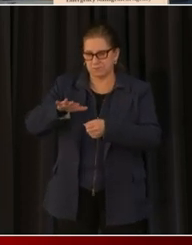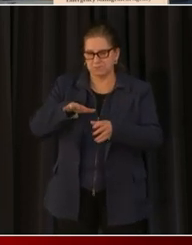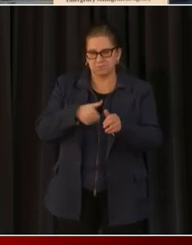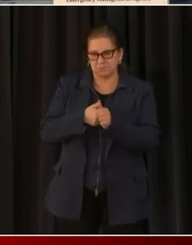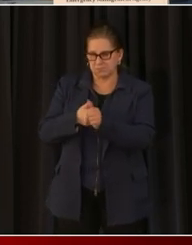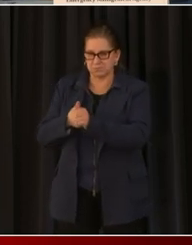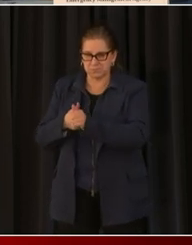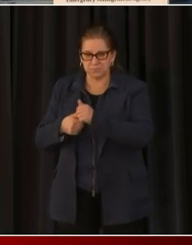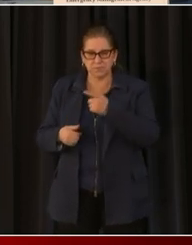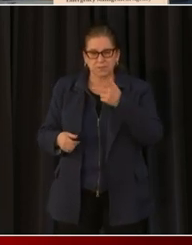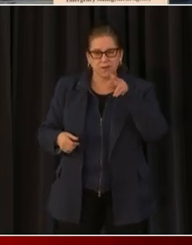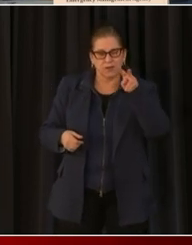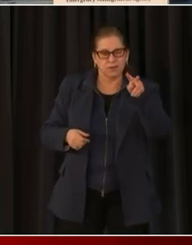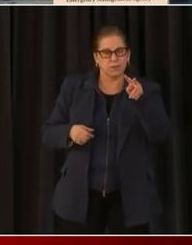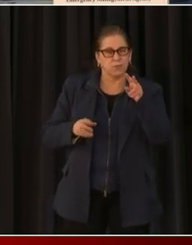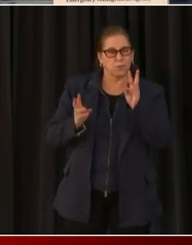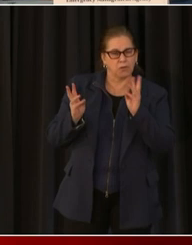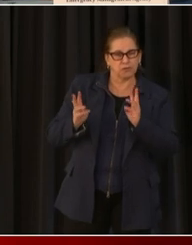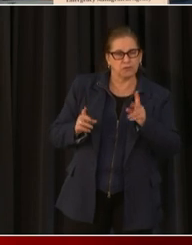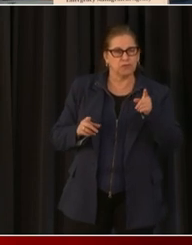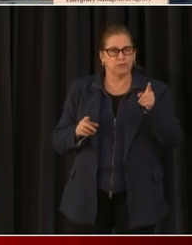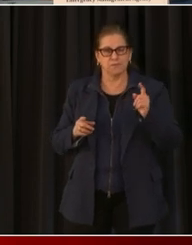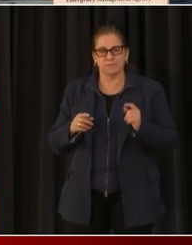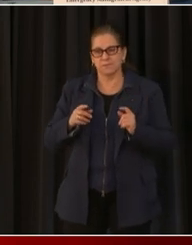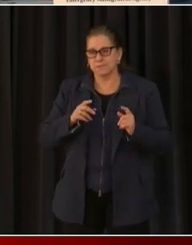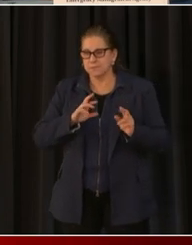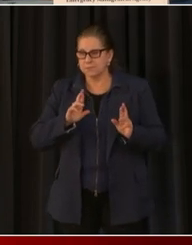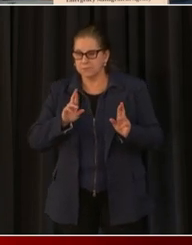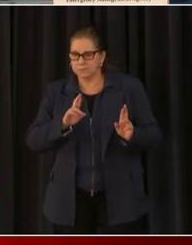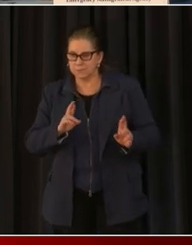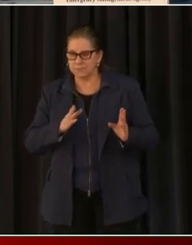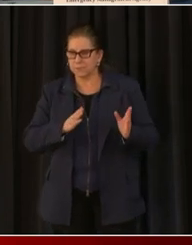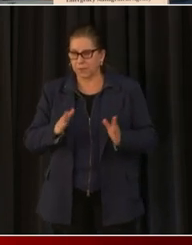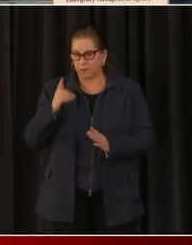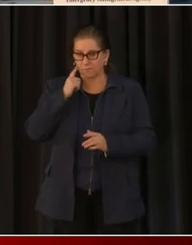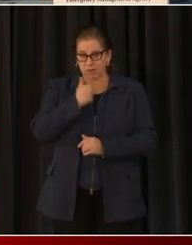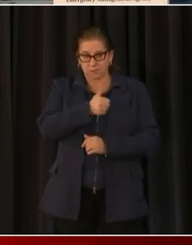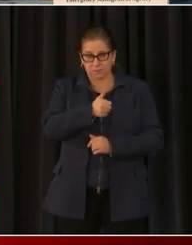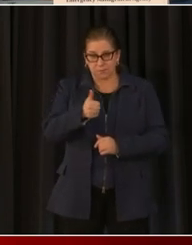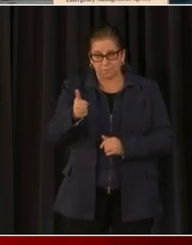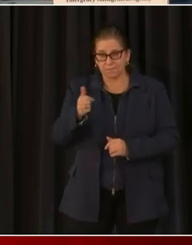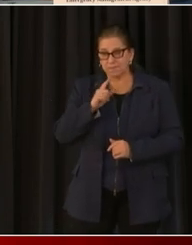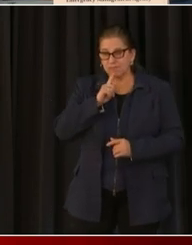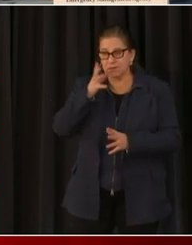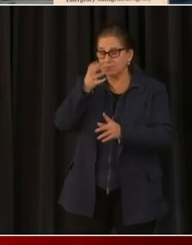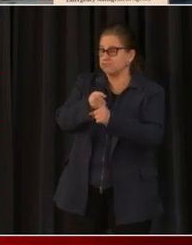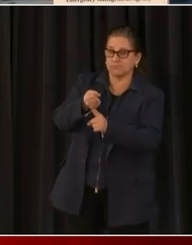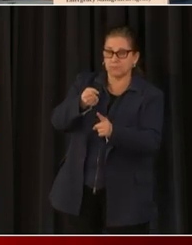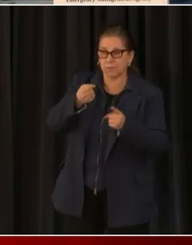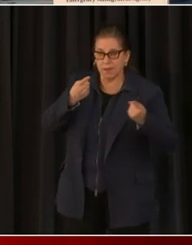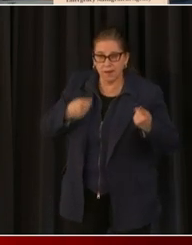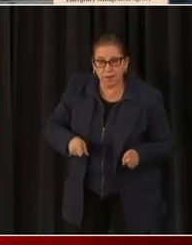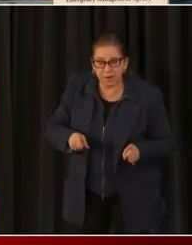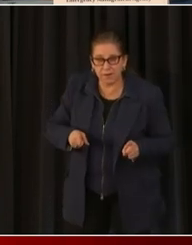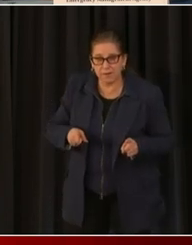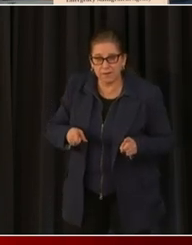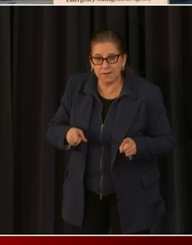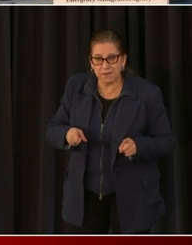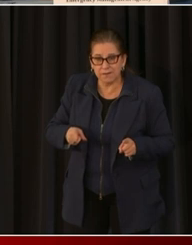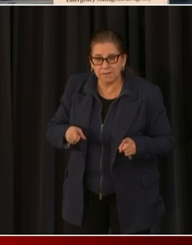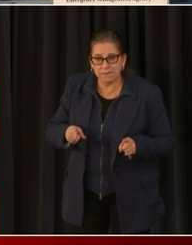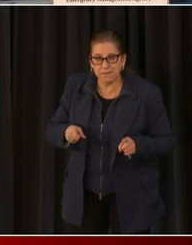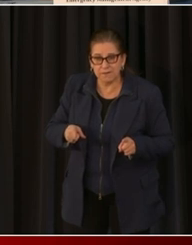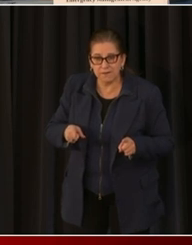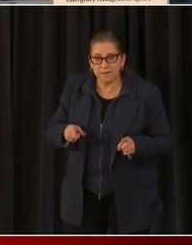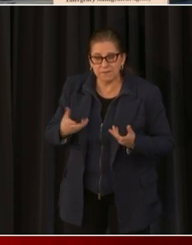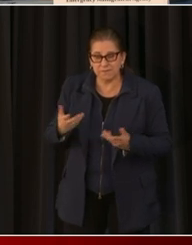tune in, obviously, to these press conferences about what the district is doing to prepare for harsh winter weather. We have seen over the last